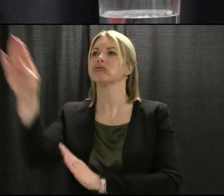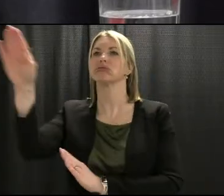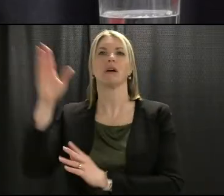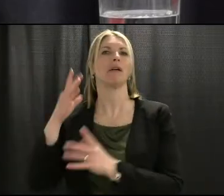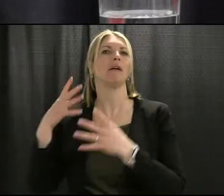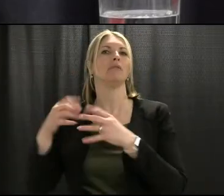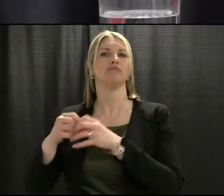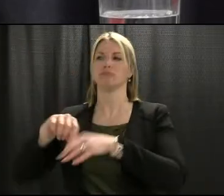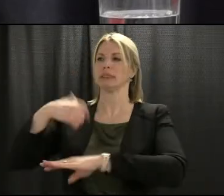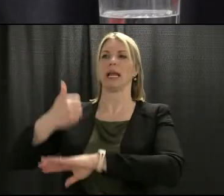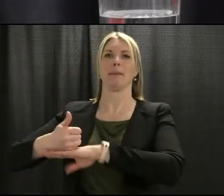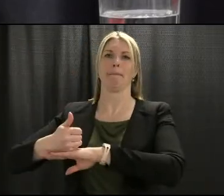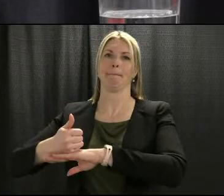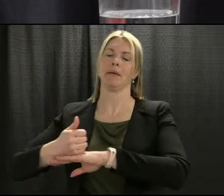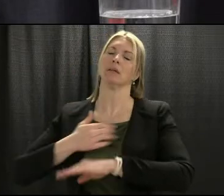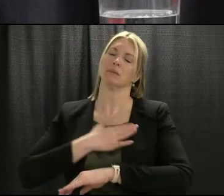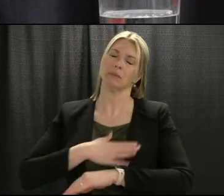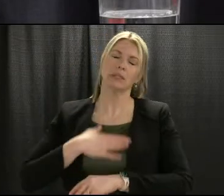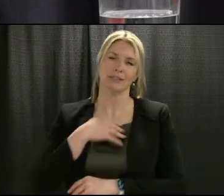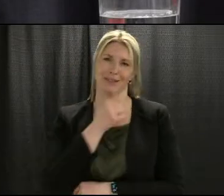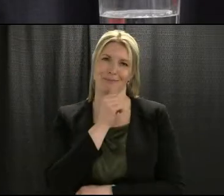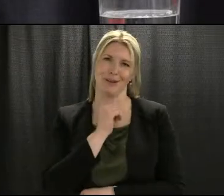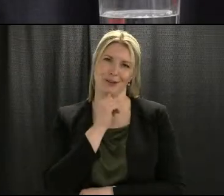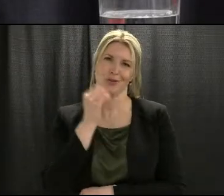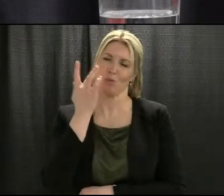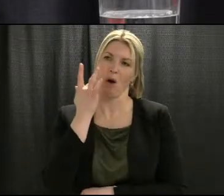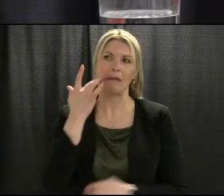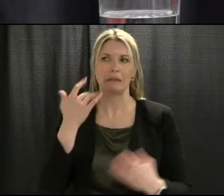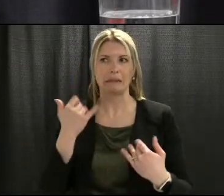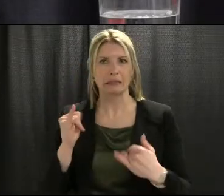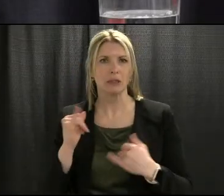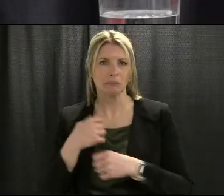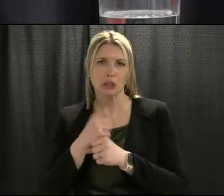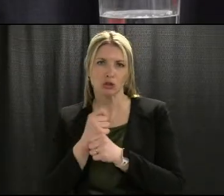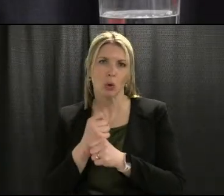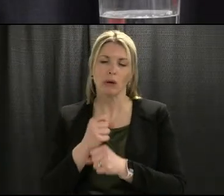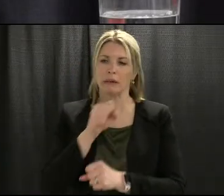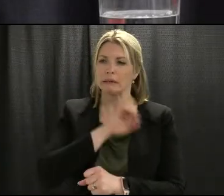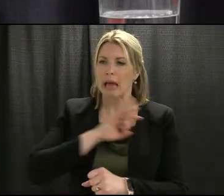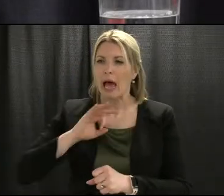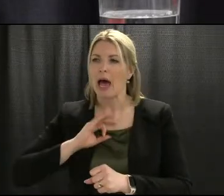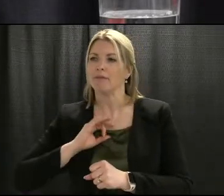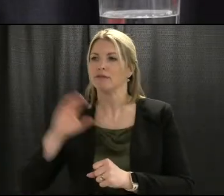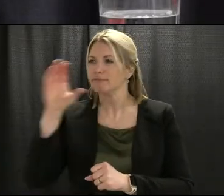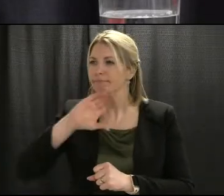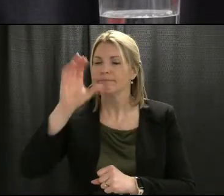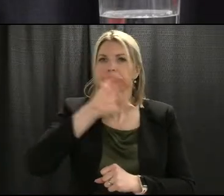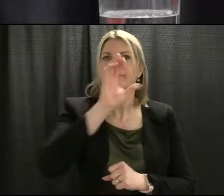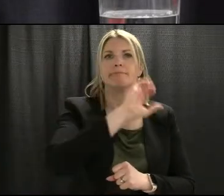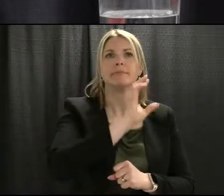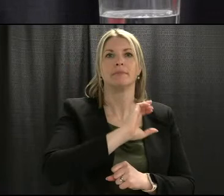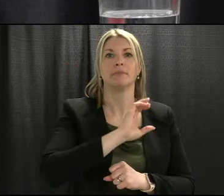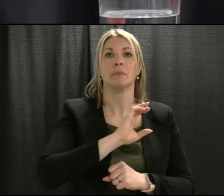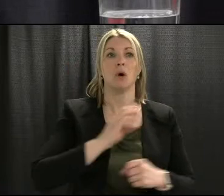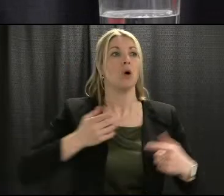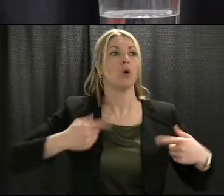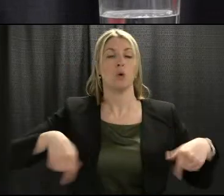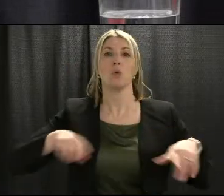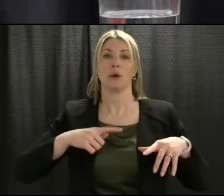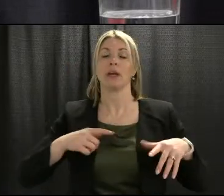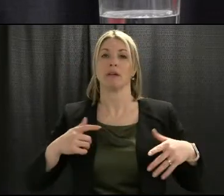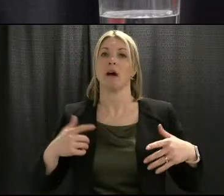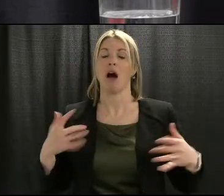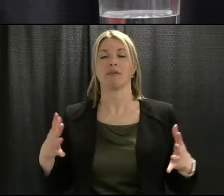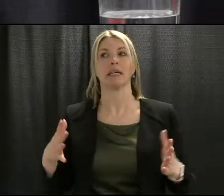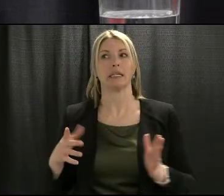of our planned teams to be fully implemented and staffed. Please know that we are working diligently on it. We hope to have as